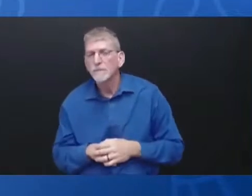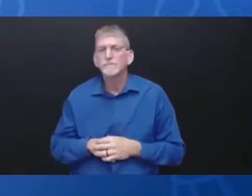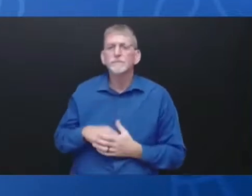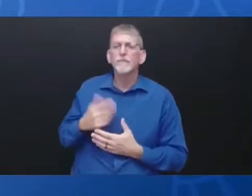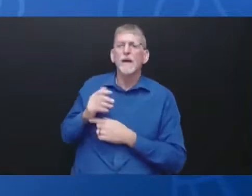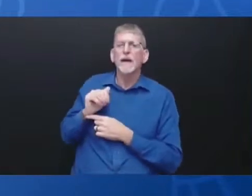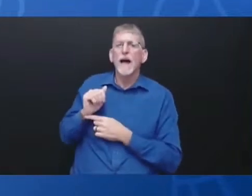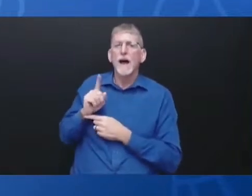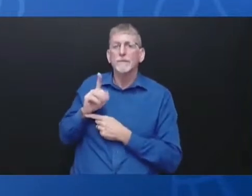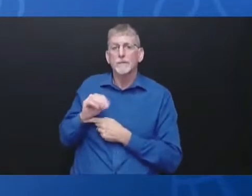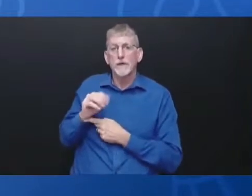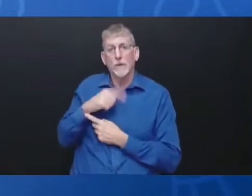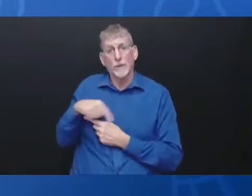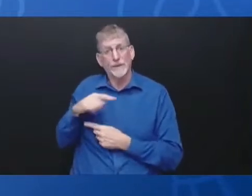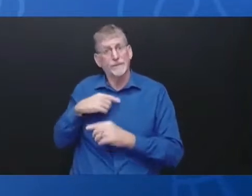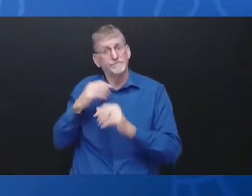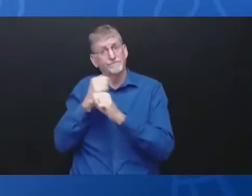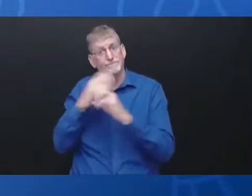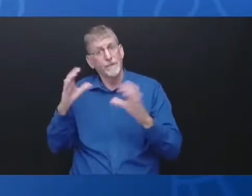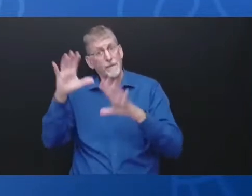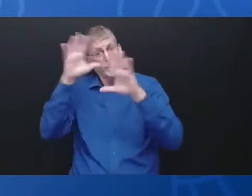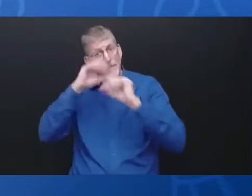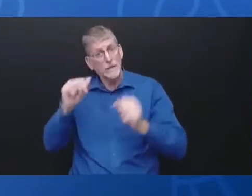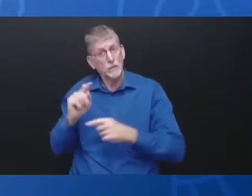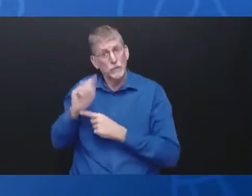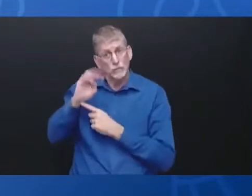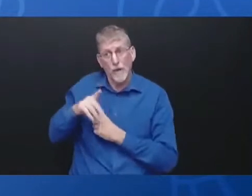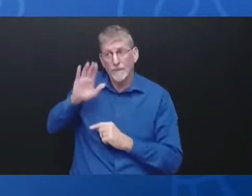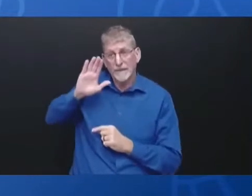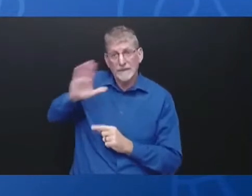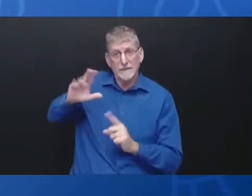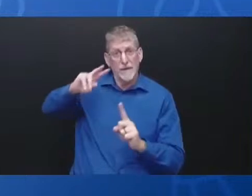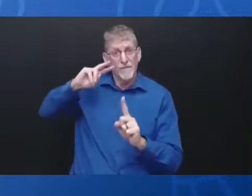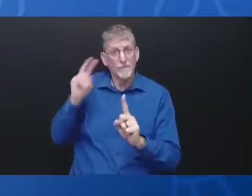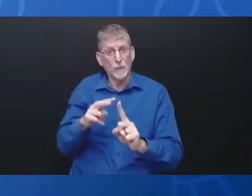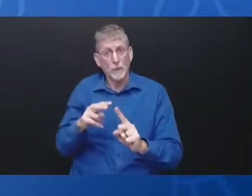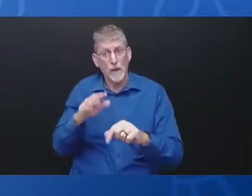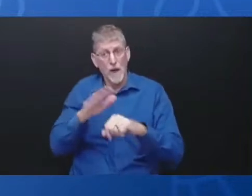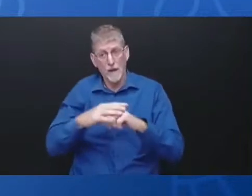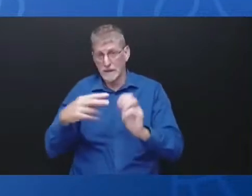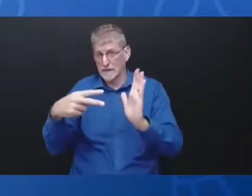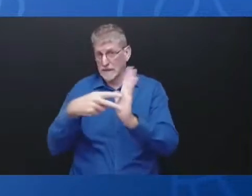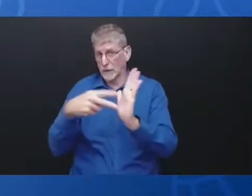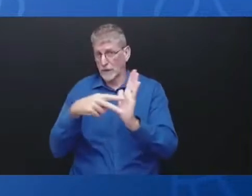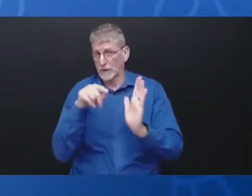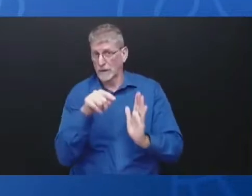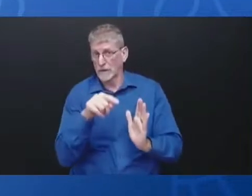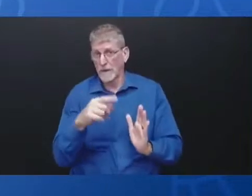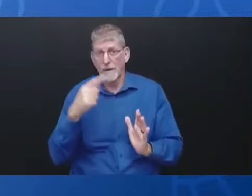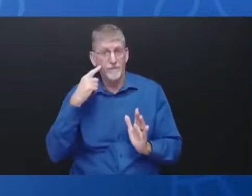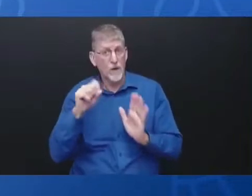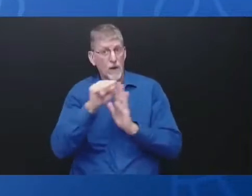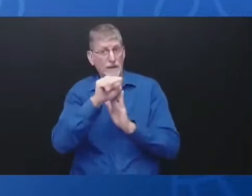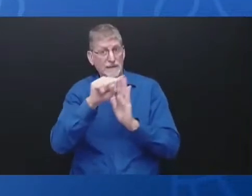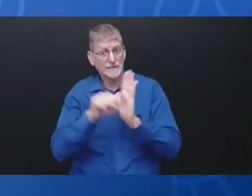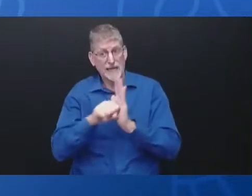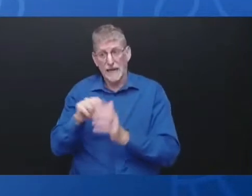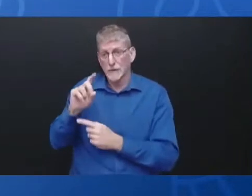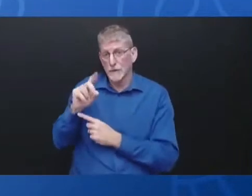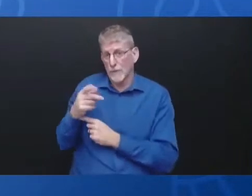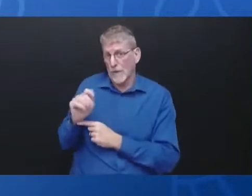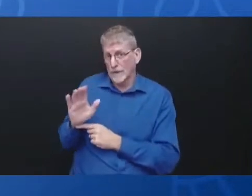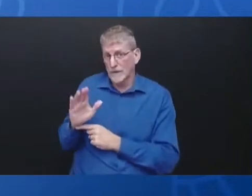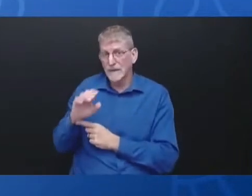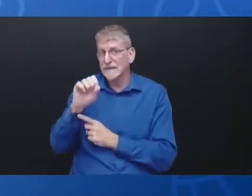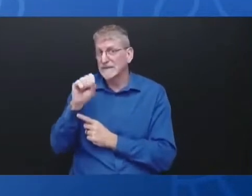Syria, and the fact that when it comes to the State Department and the Secretary, these are things that would be negotiations that would